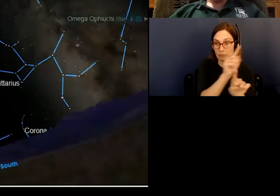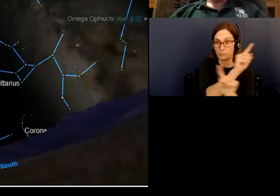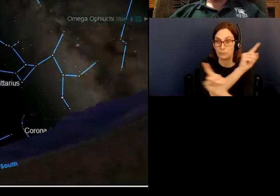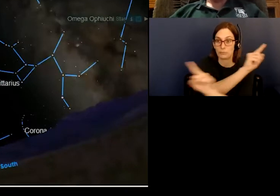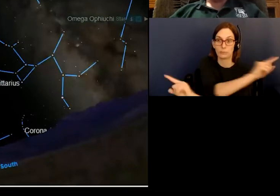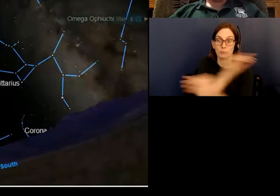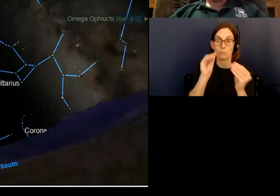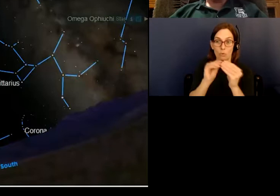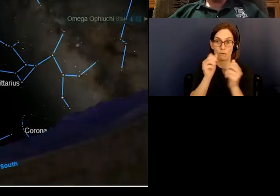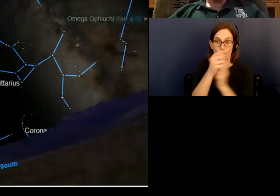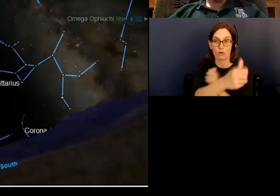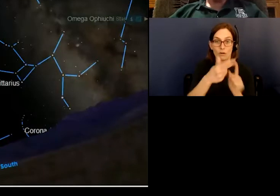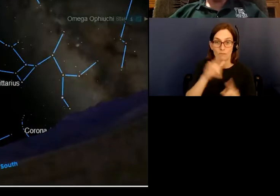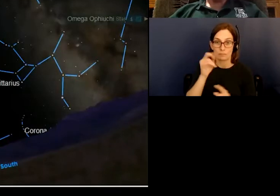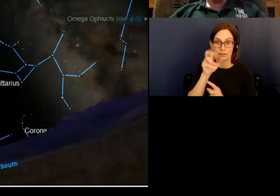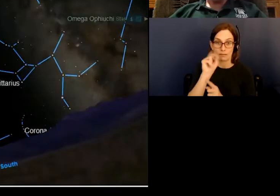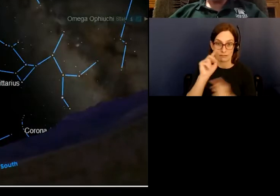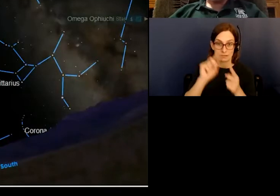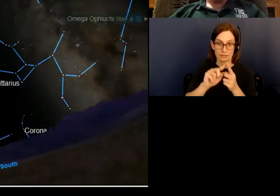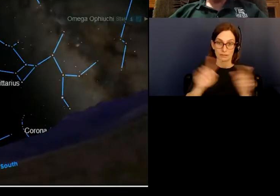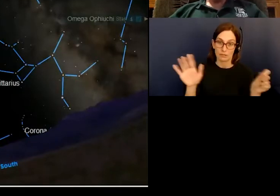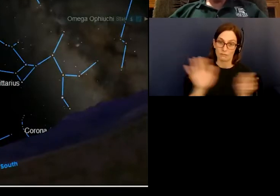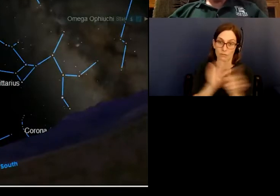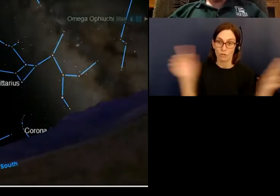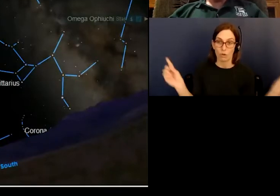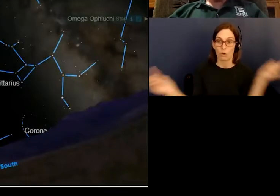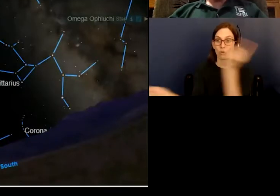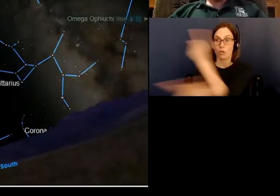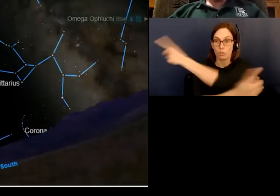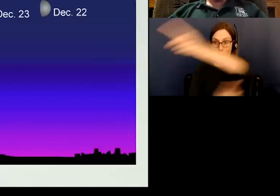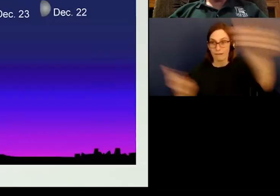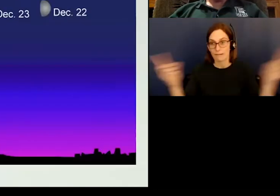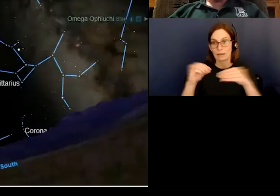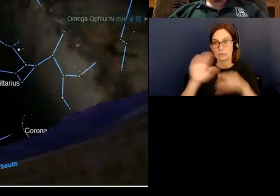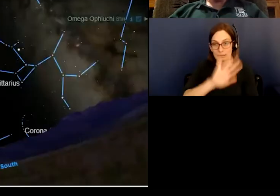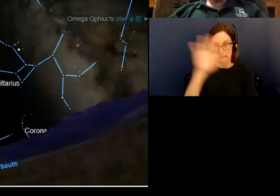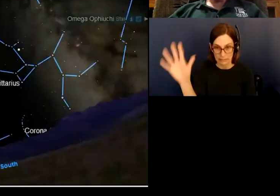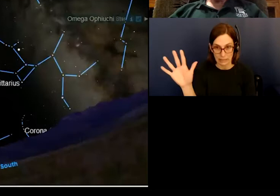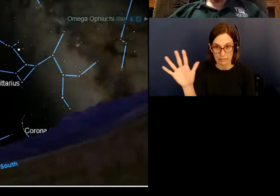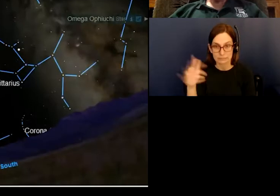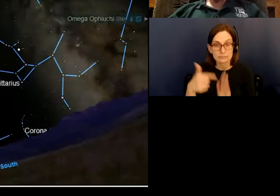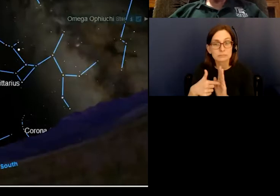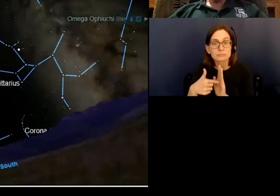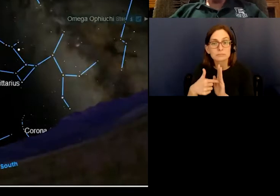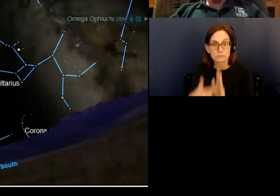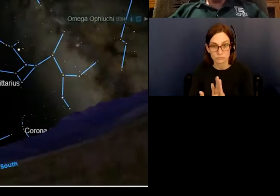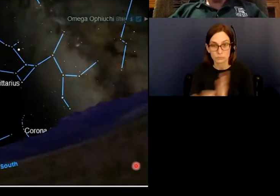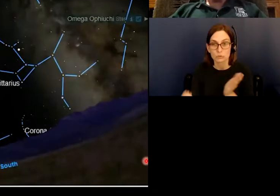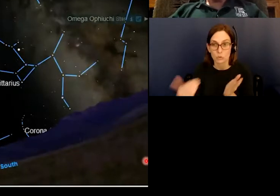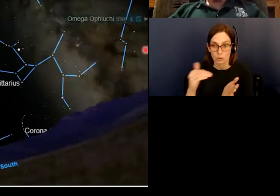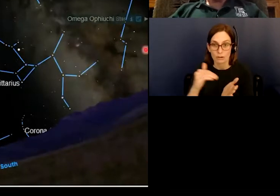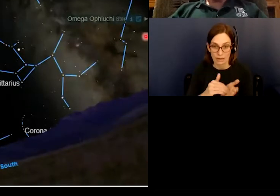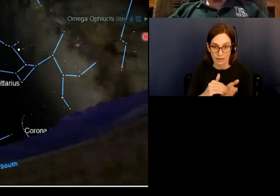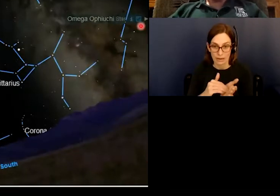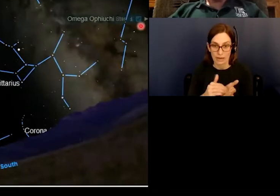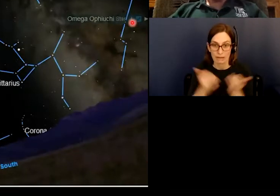Saturn until they make their way all the way around in the sky. I want to show that to you again. And this